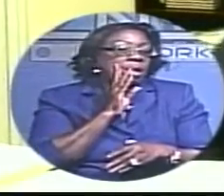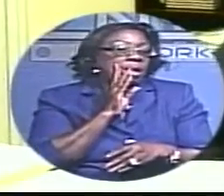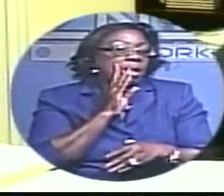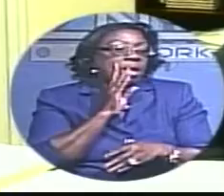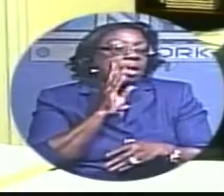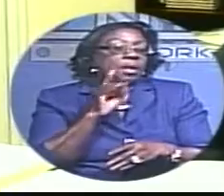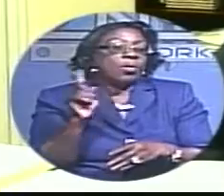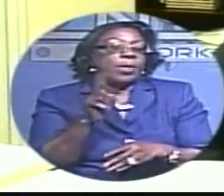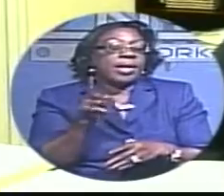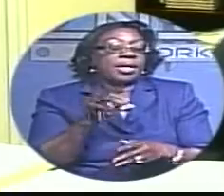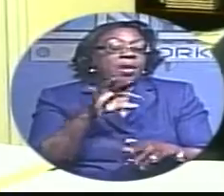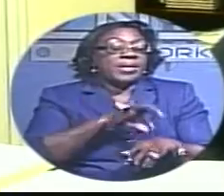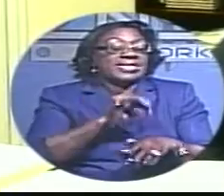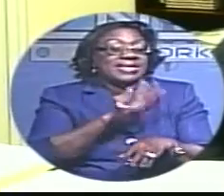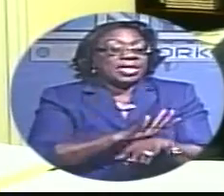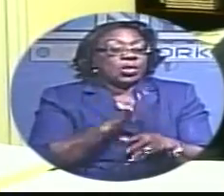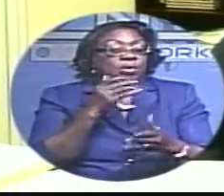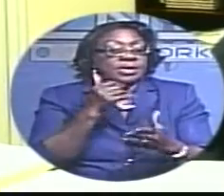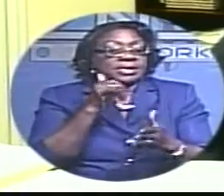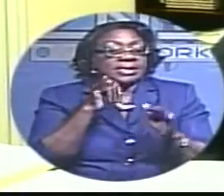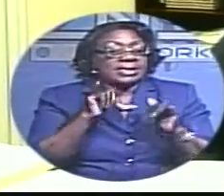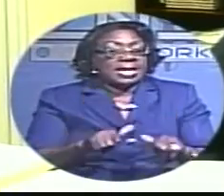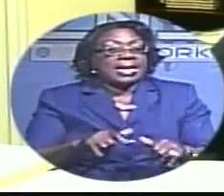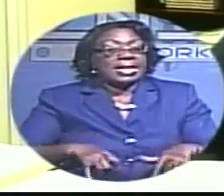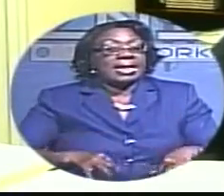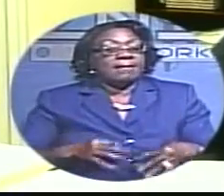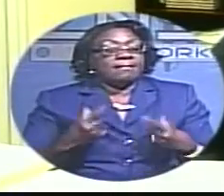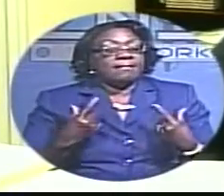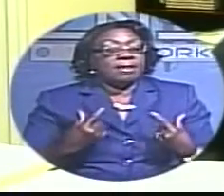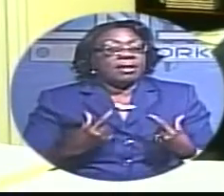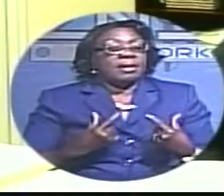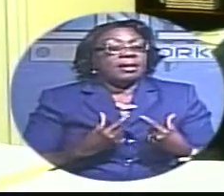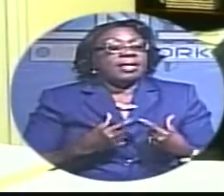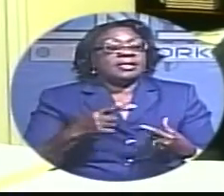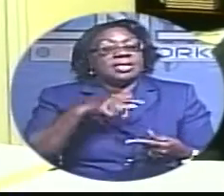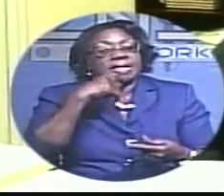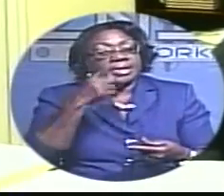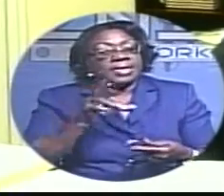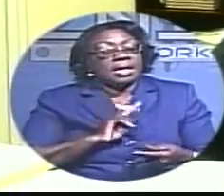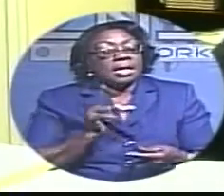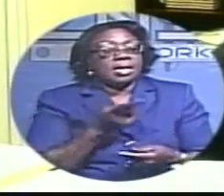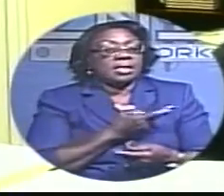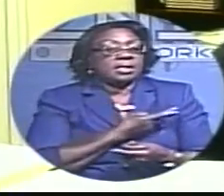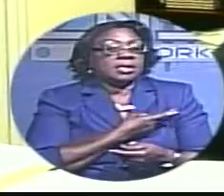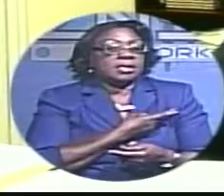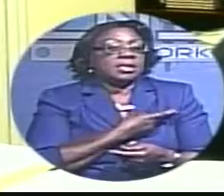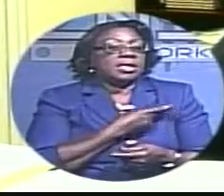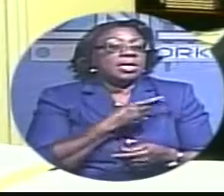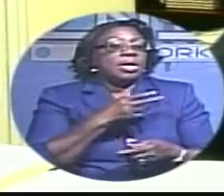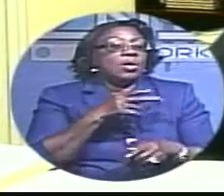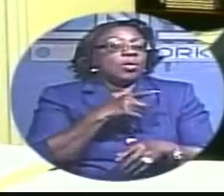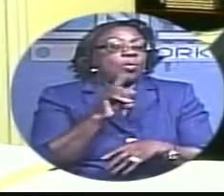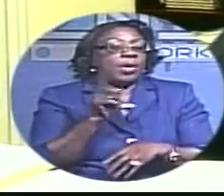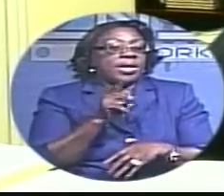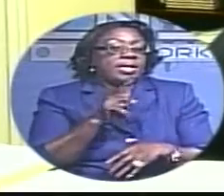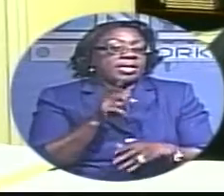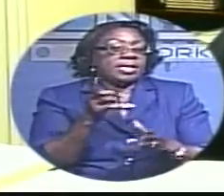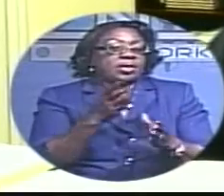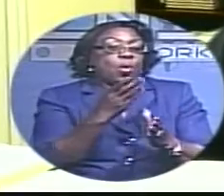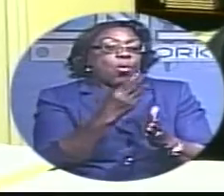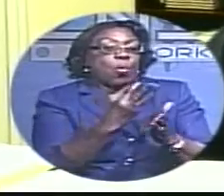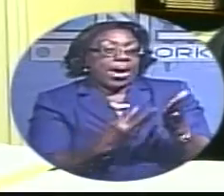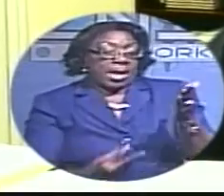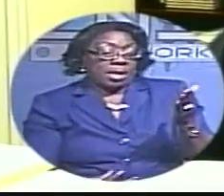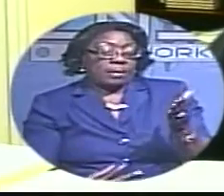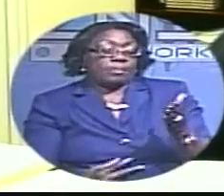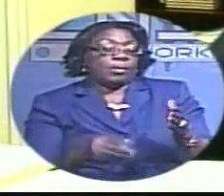because the property is now overgrown, but the neighborhood knows it. And so they can tell us, okay, in that property next door, there is a well and we can search it out,